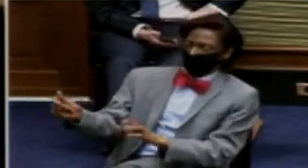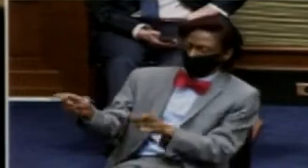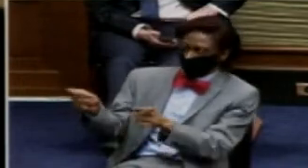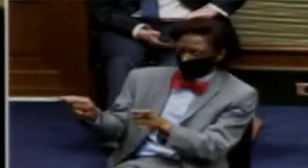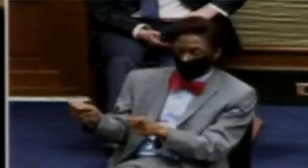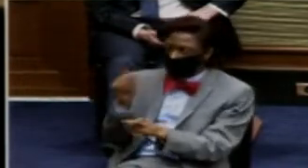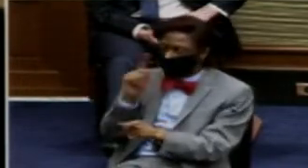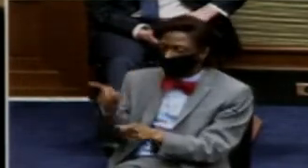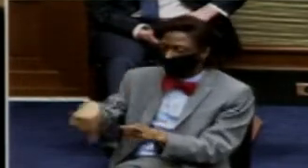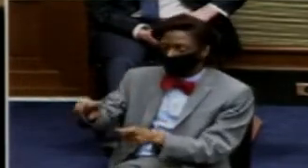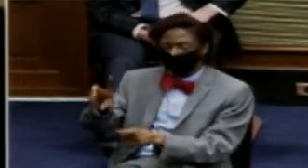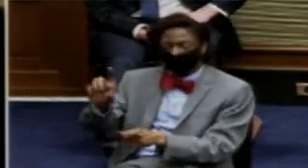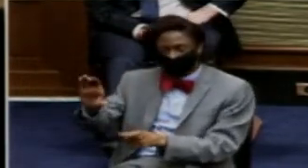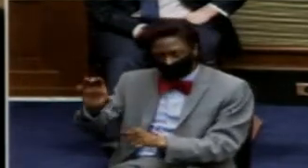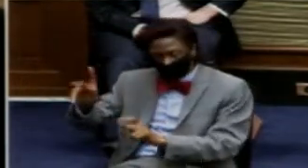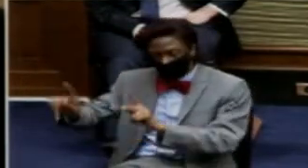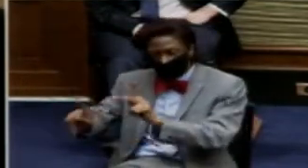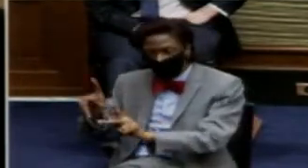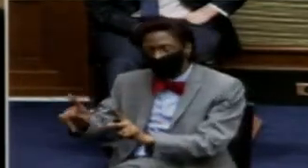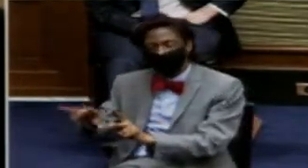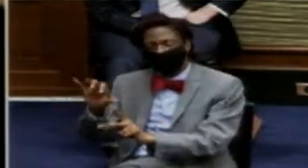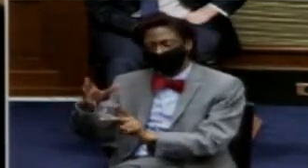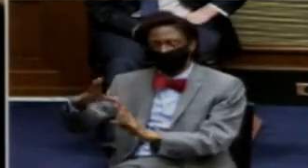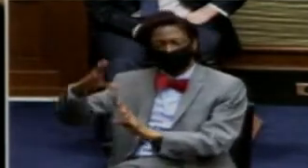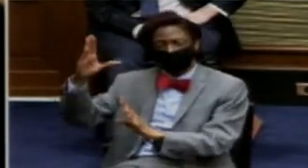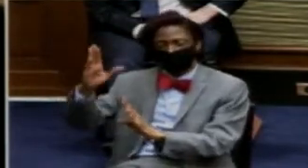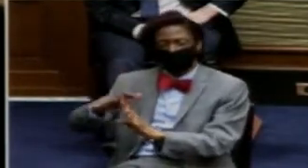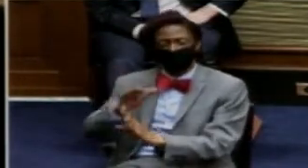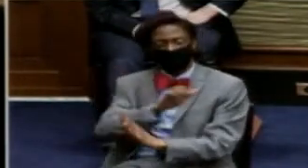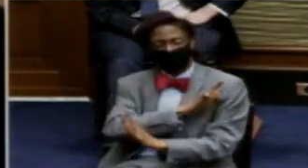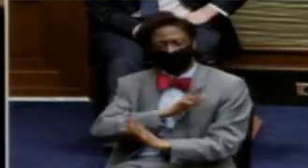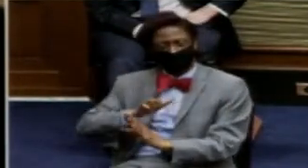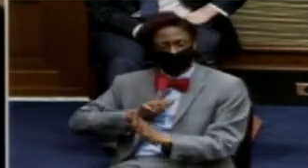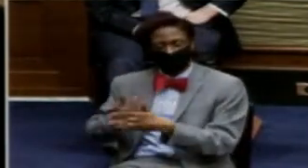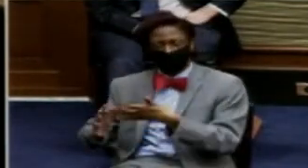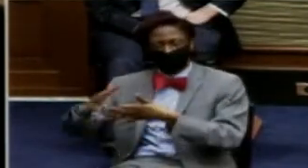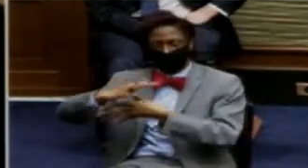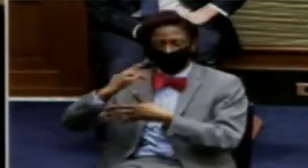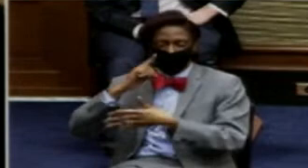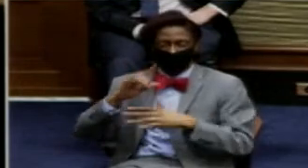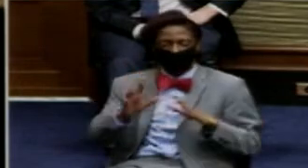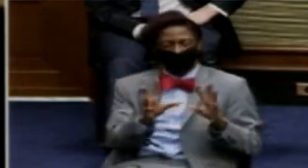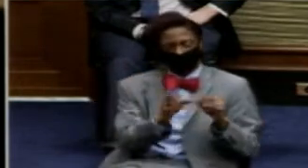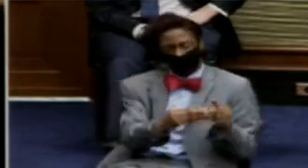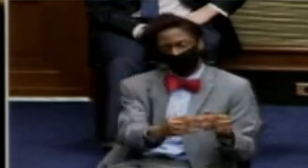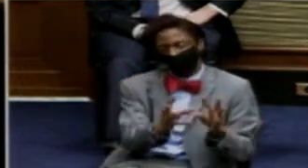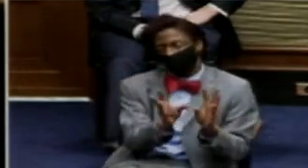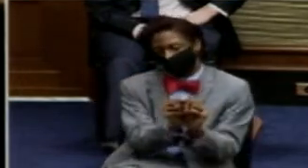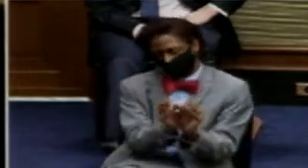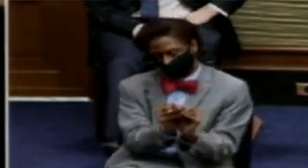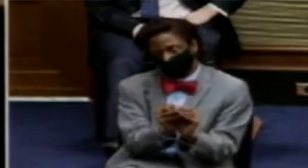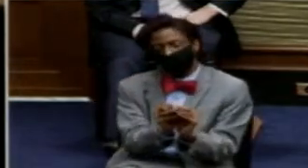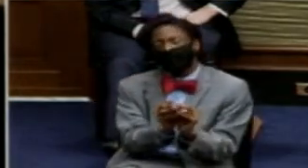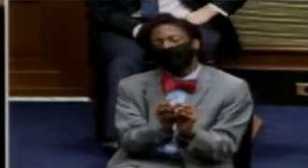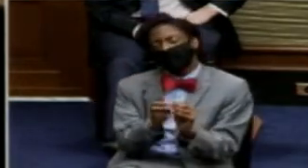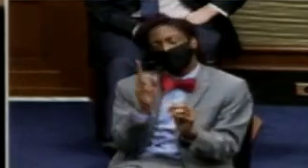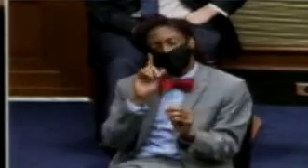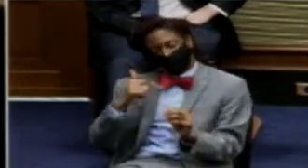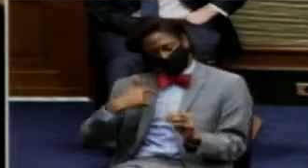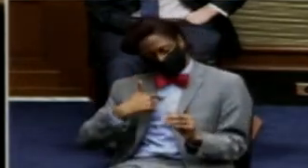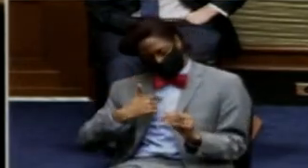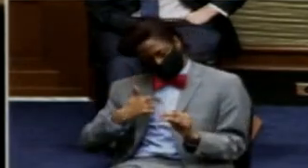the highest legislative priorities of the Leadership Conference, as it is for me on a very personal